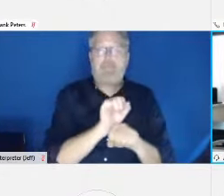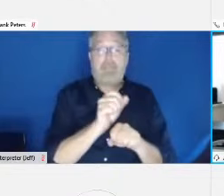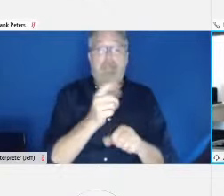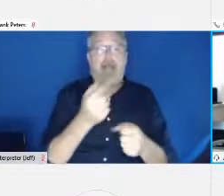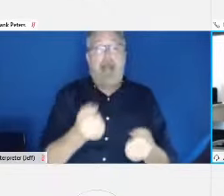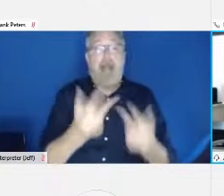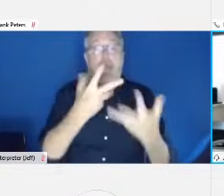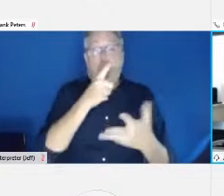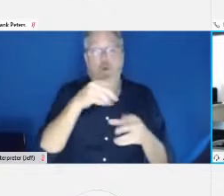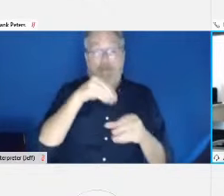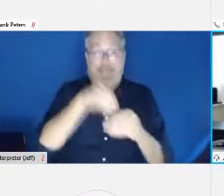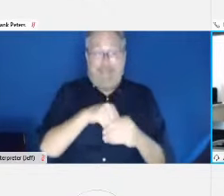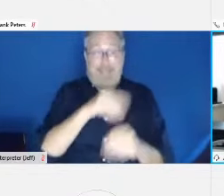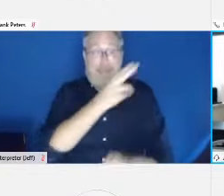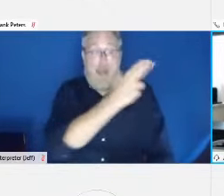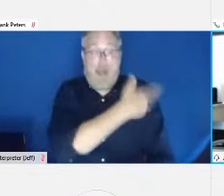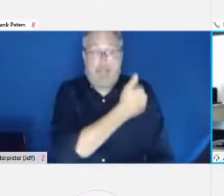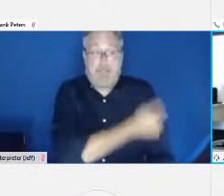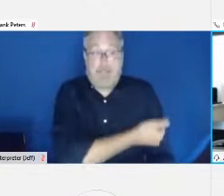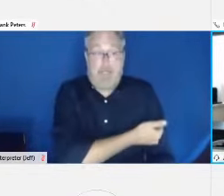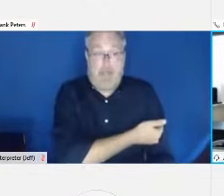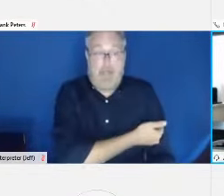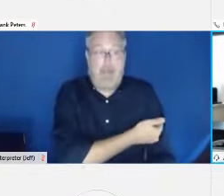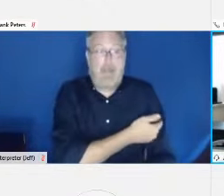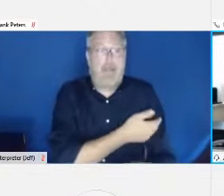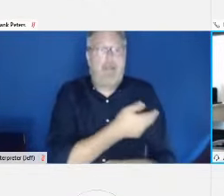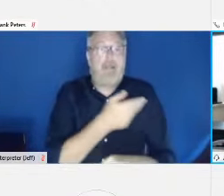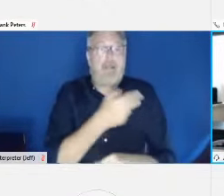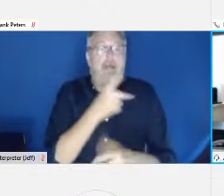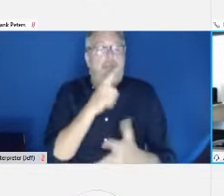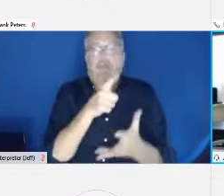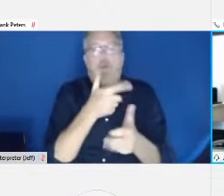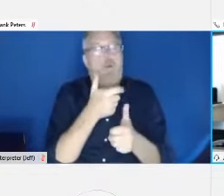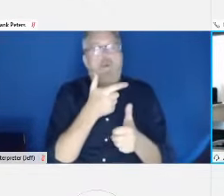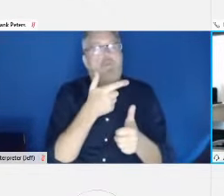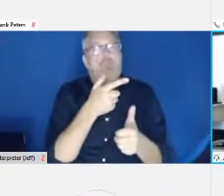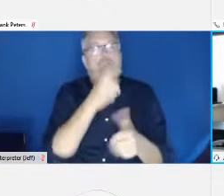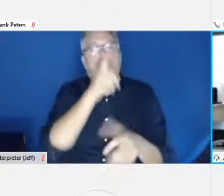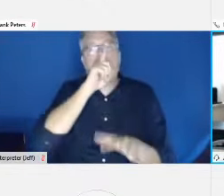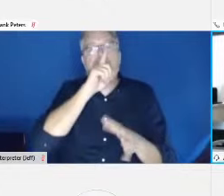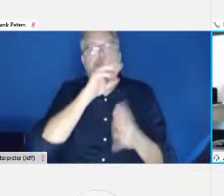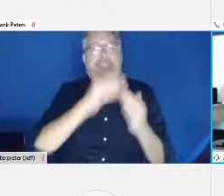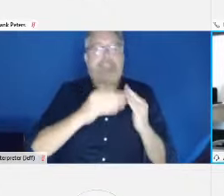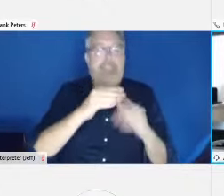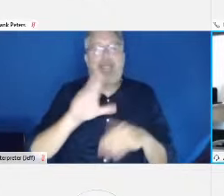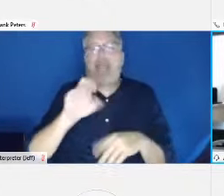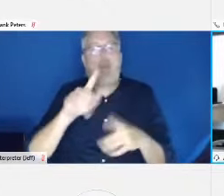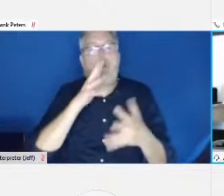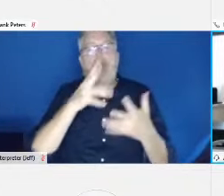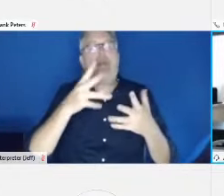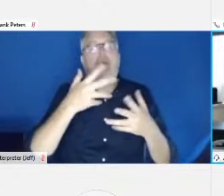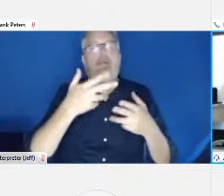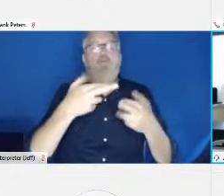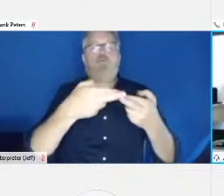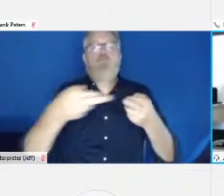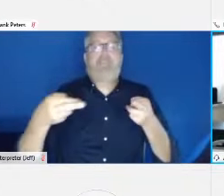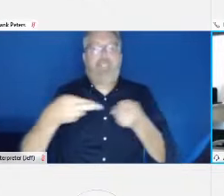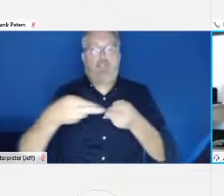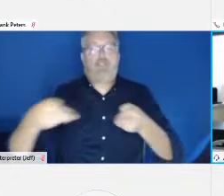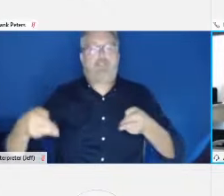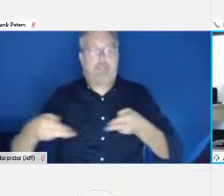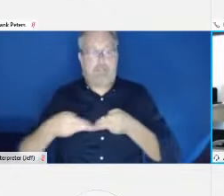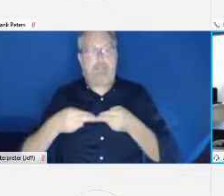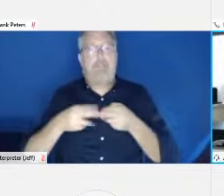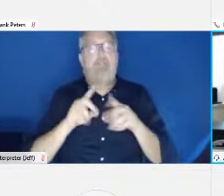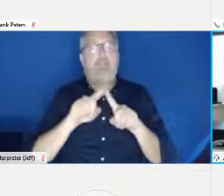who are hospitalized, and then they do it not by city or county, to do it by region. If you look at the